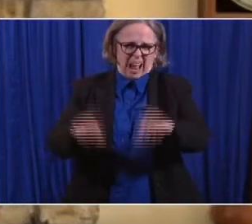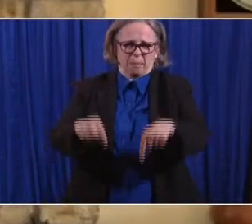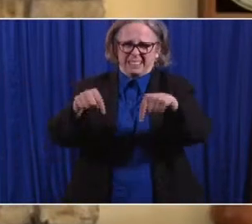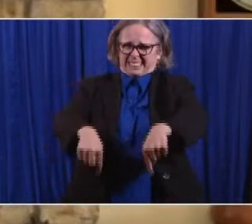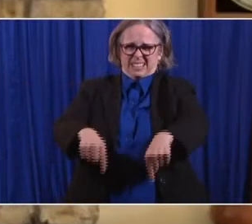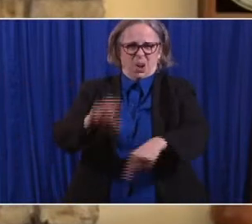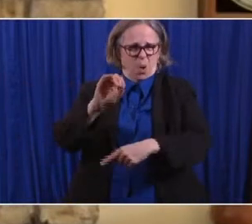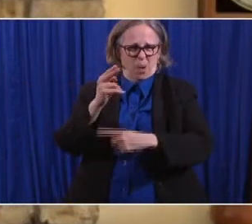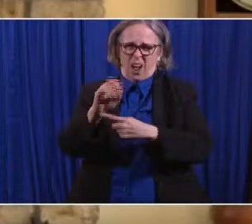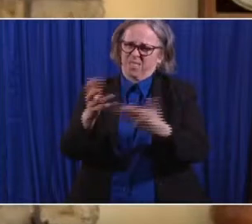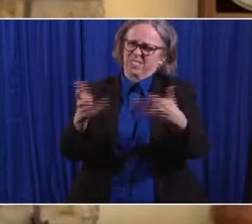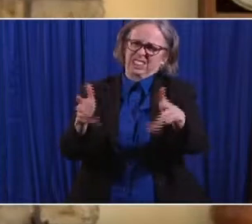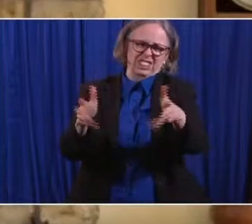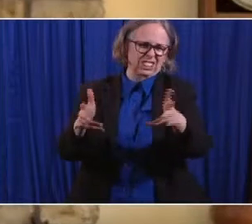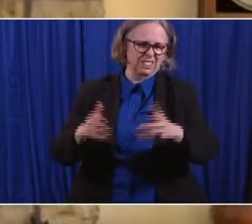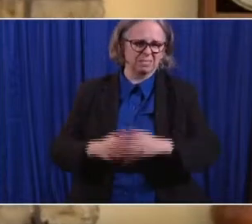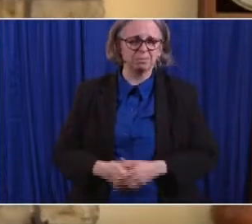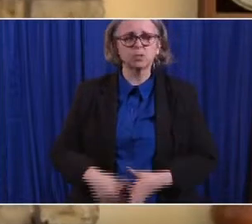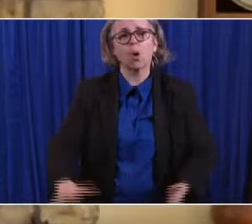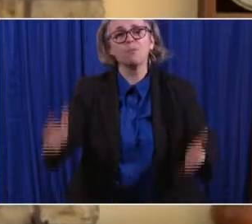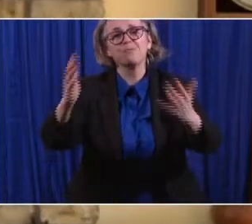everybody, and this is a